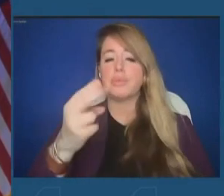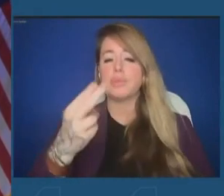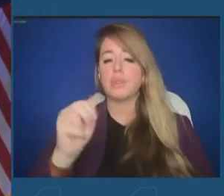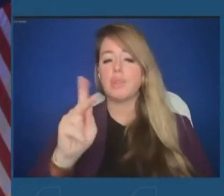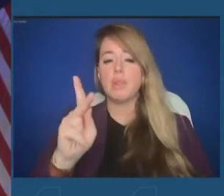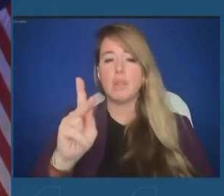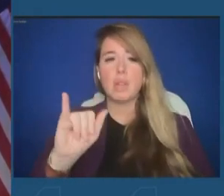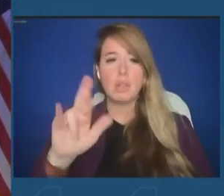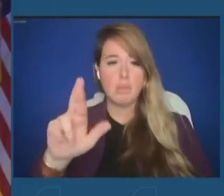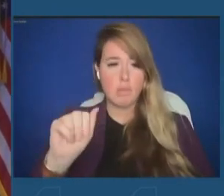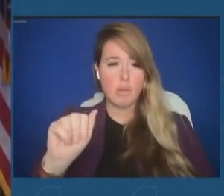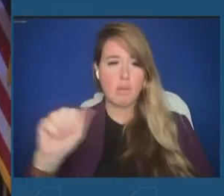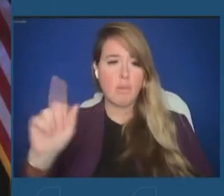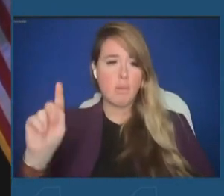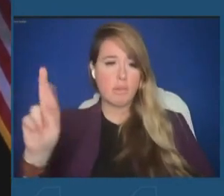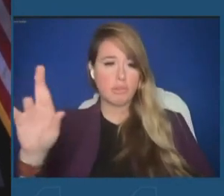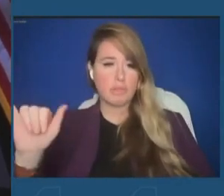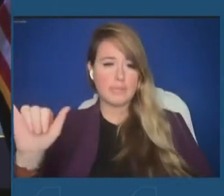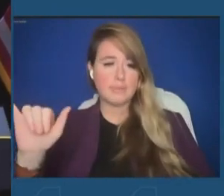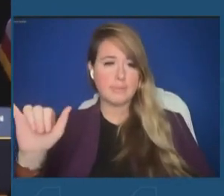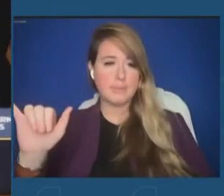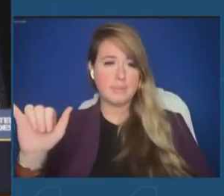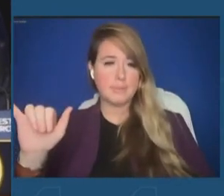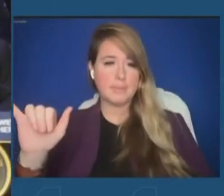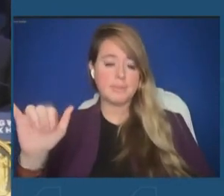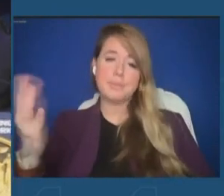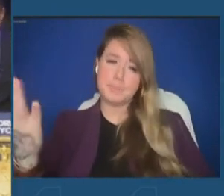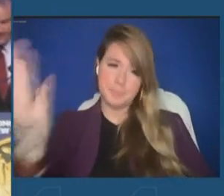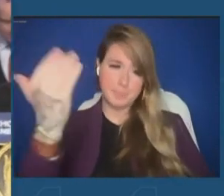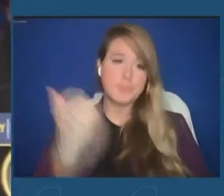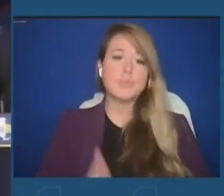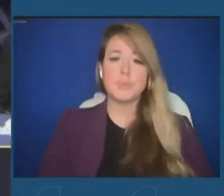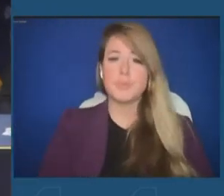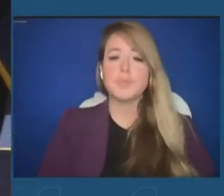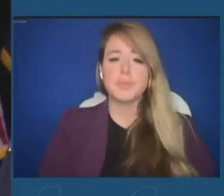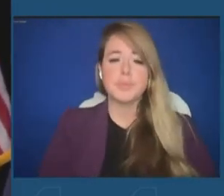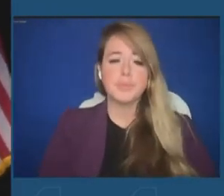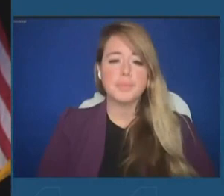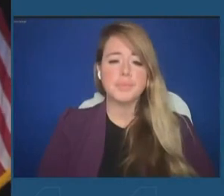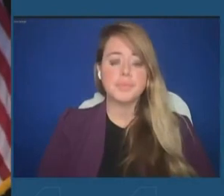Shakira Autry. Shakira, please come forward.